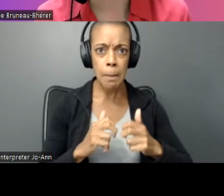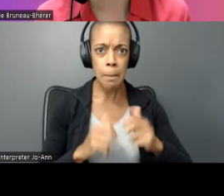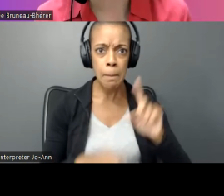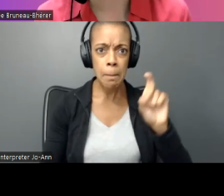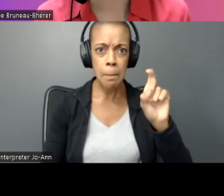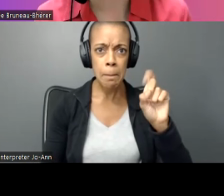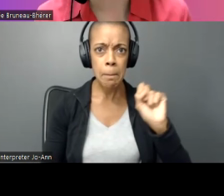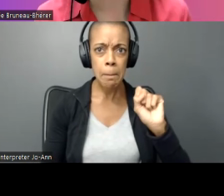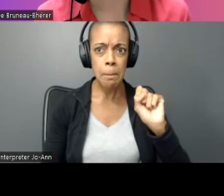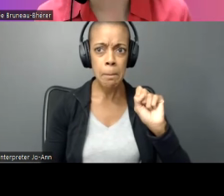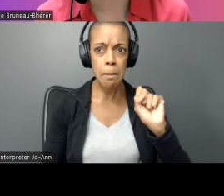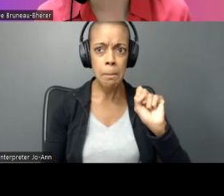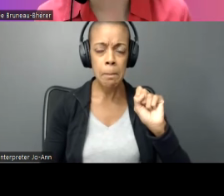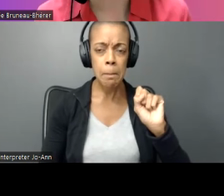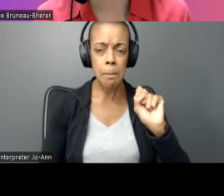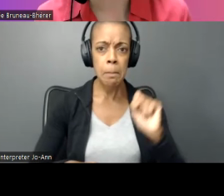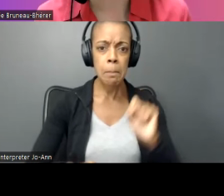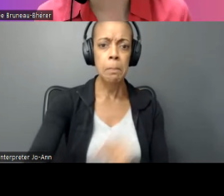Okay.